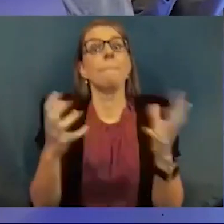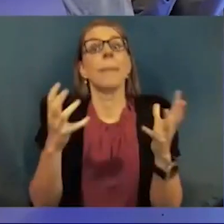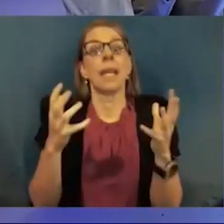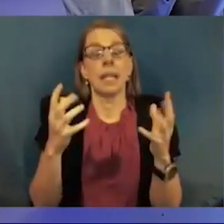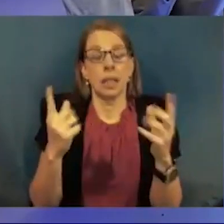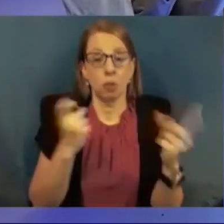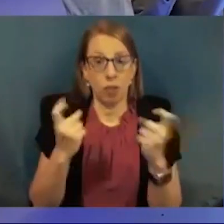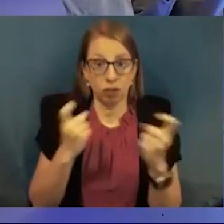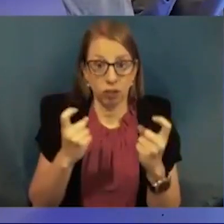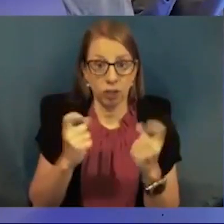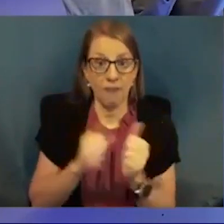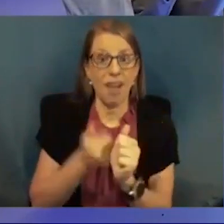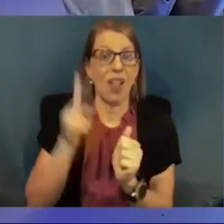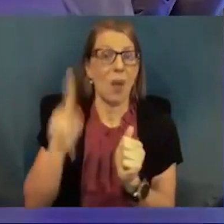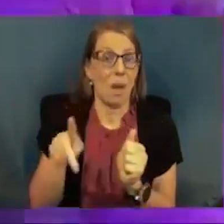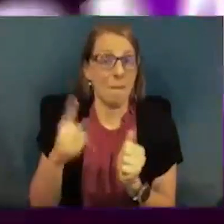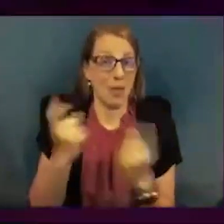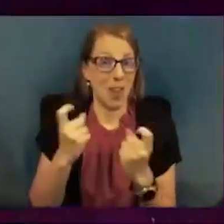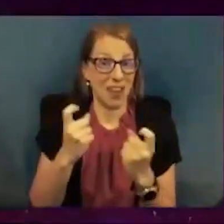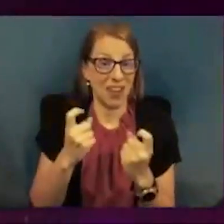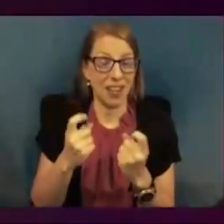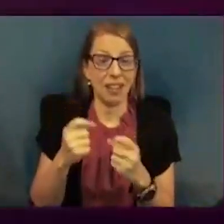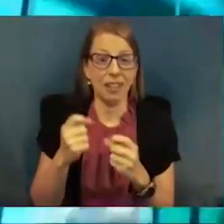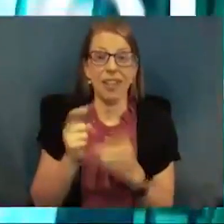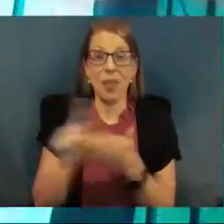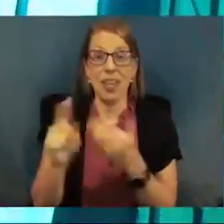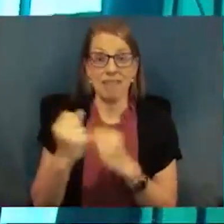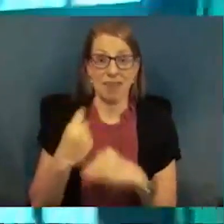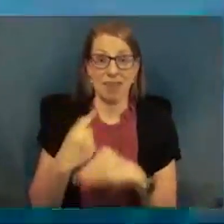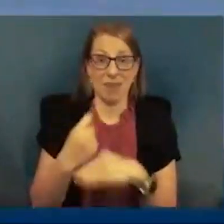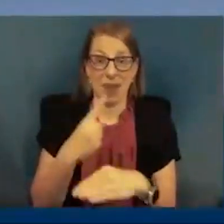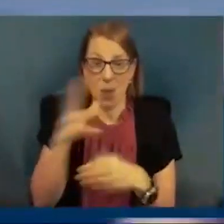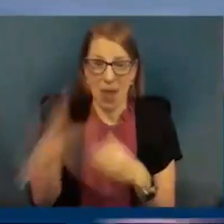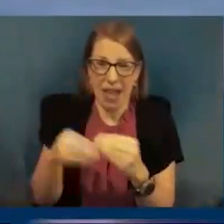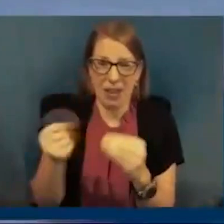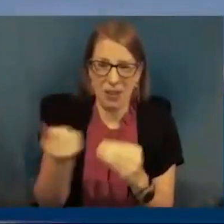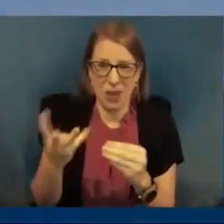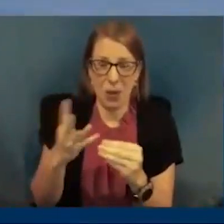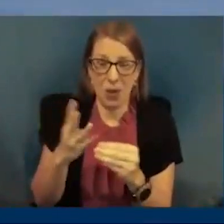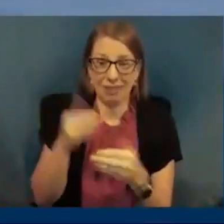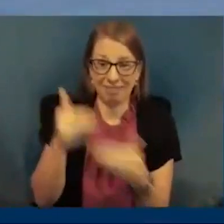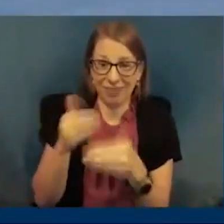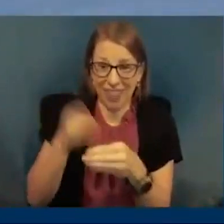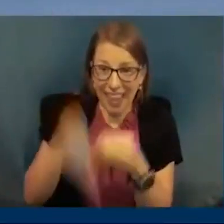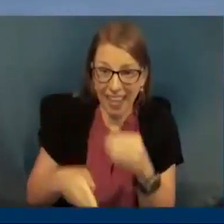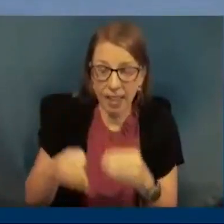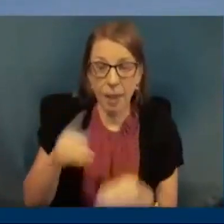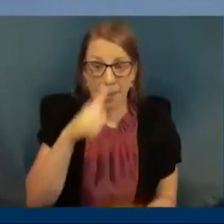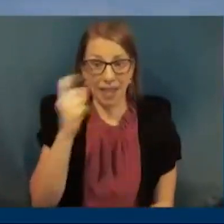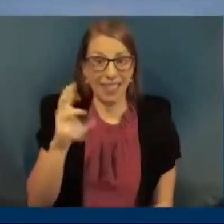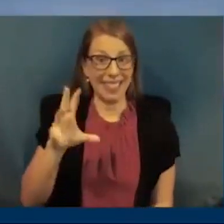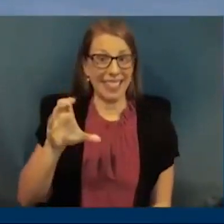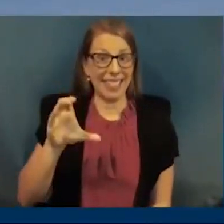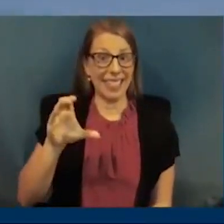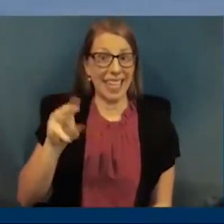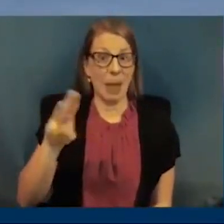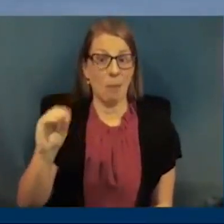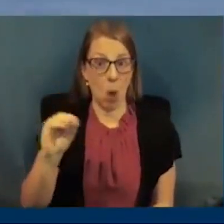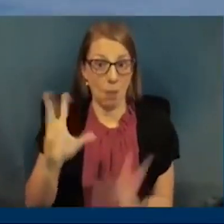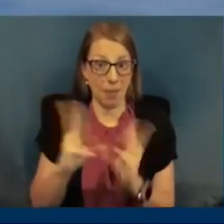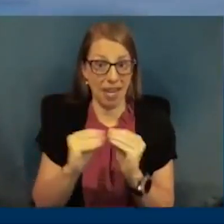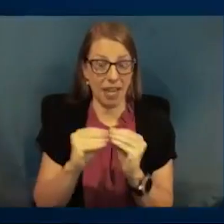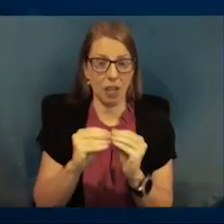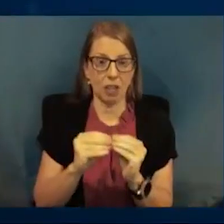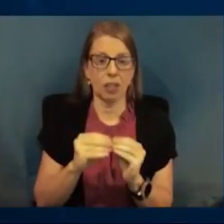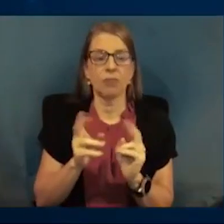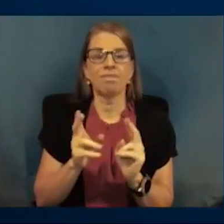You all sent in a bunch of them over the week. We're going to try to sneak in a few if we can at the end of this, because you have your CMO meeting. So let's get after this. Okay, so some parents